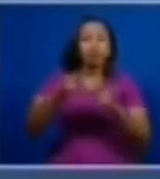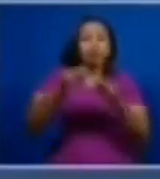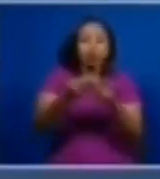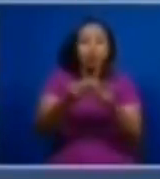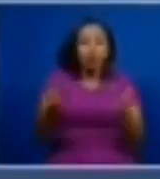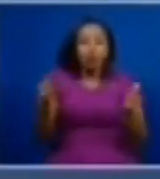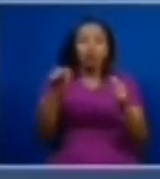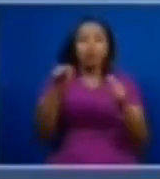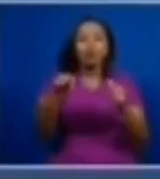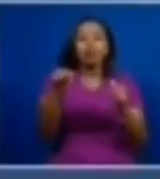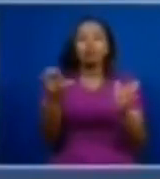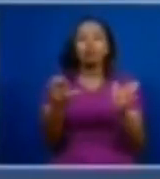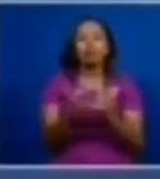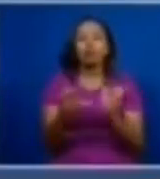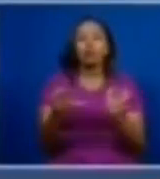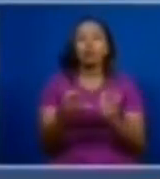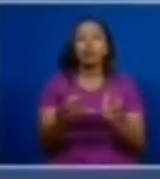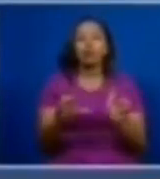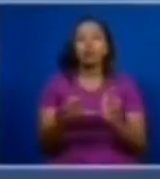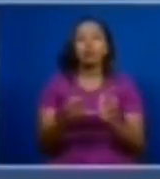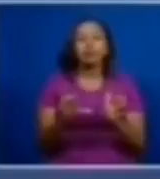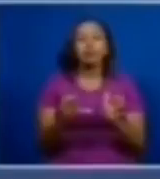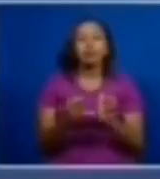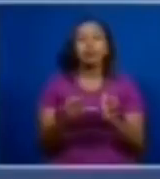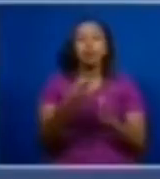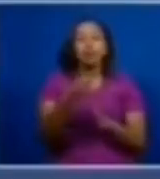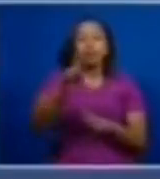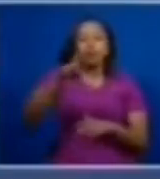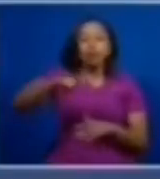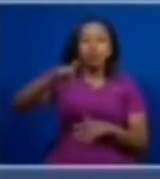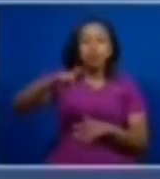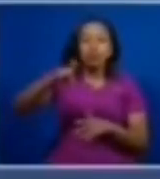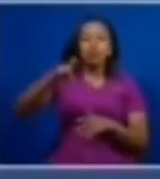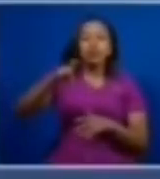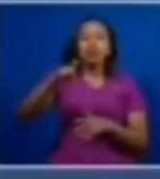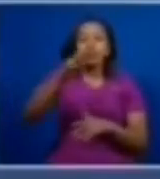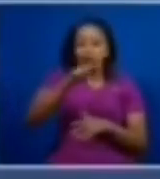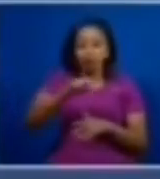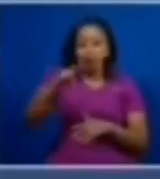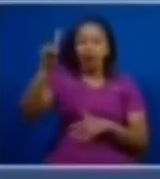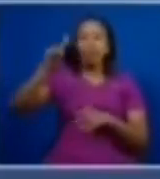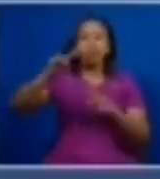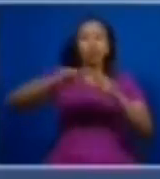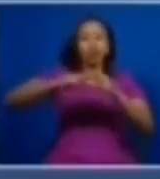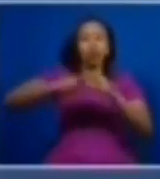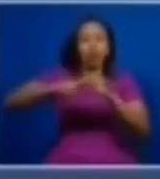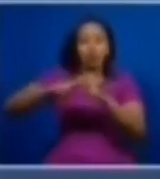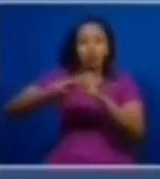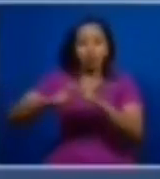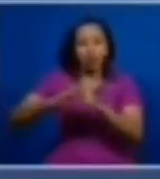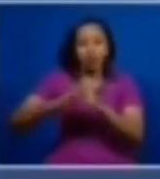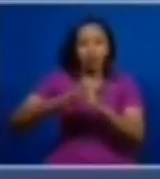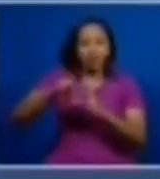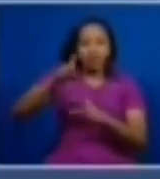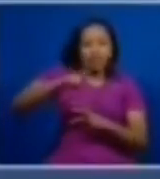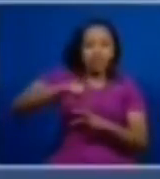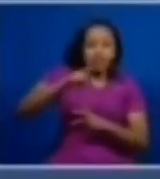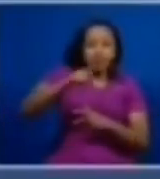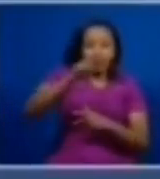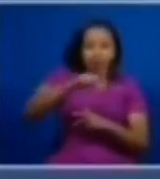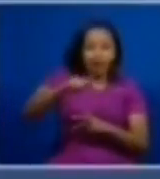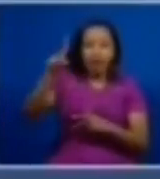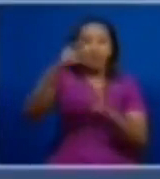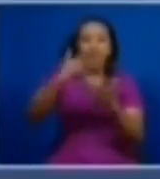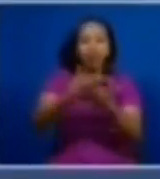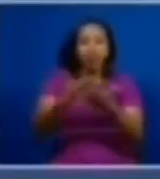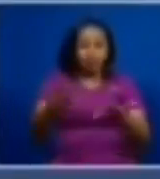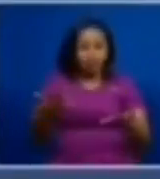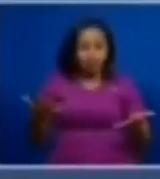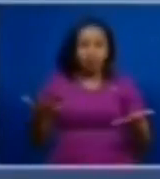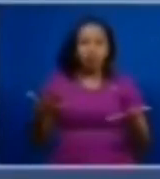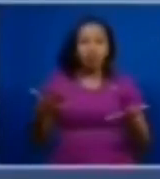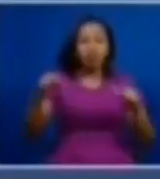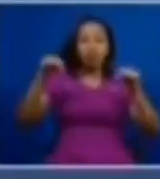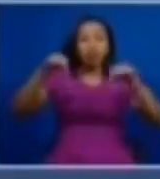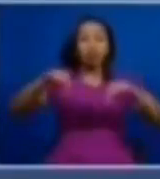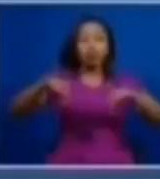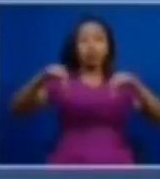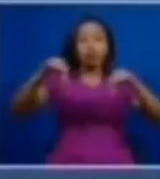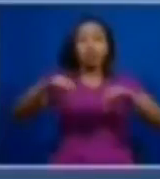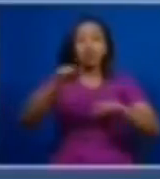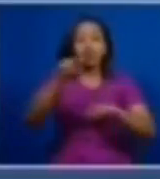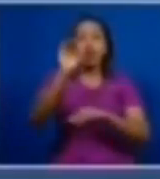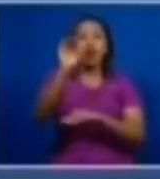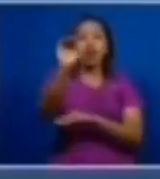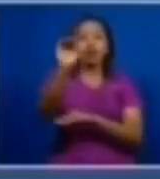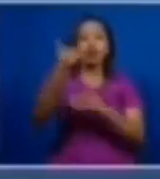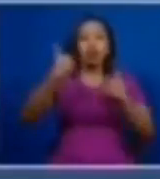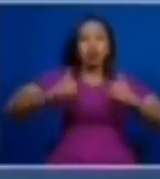these problems, you need the right tools. You need the right instruments. Today,